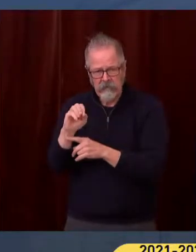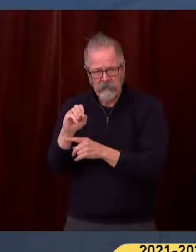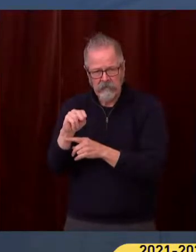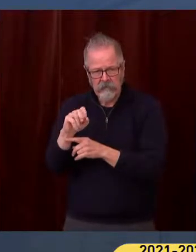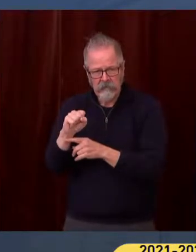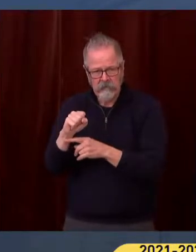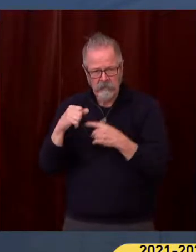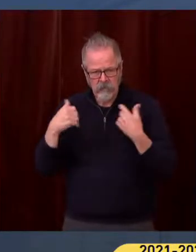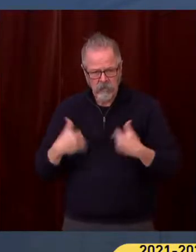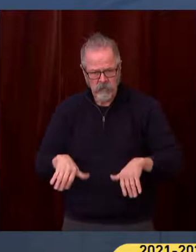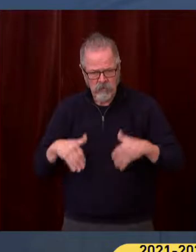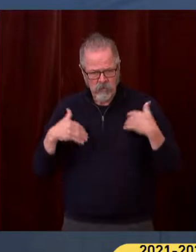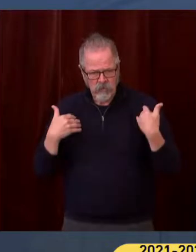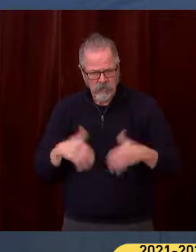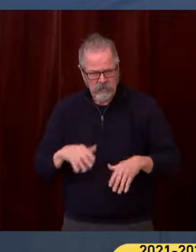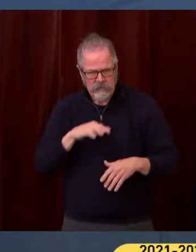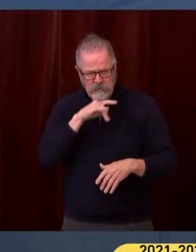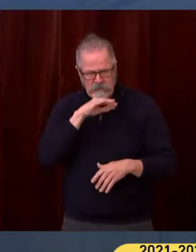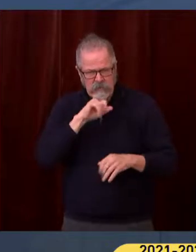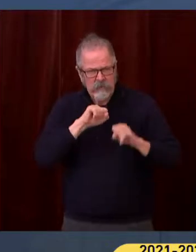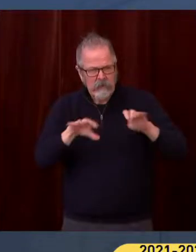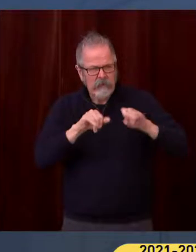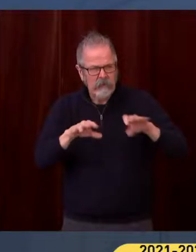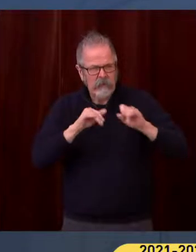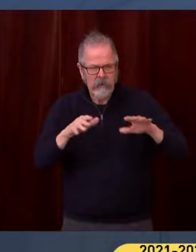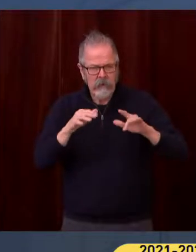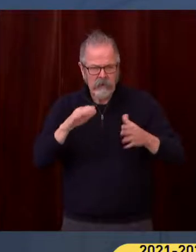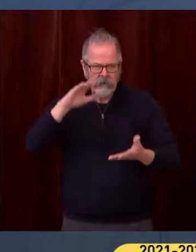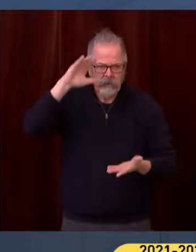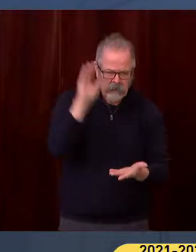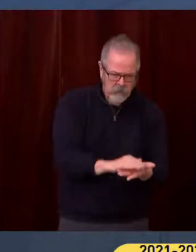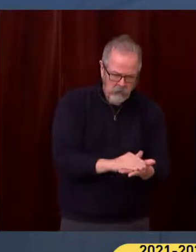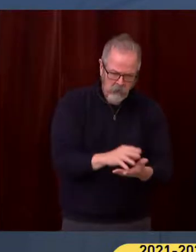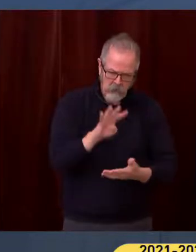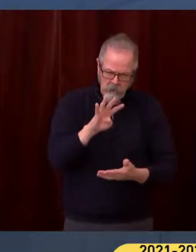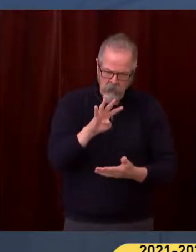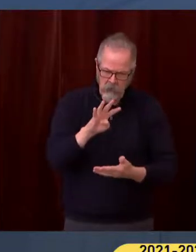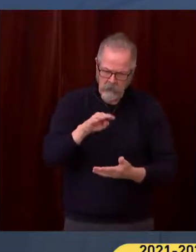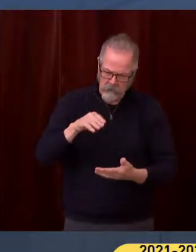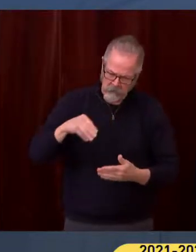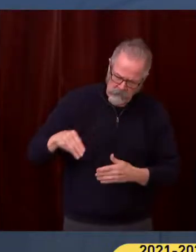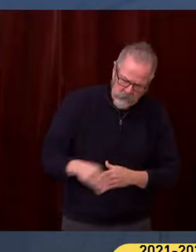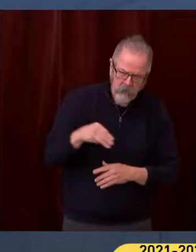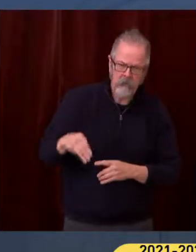I'd like to talk about one of them that I think epitomizes what we're capable of doing in our state.